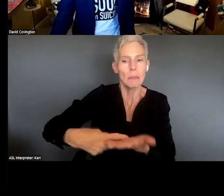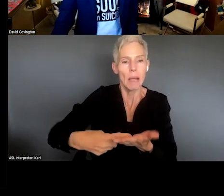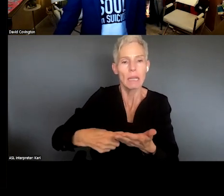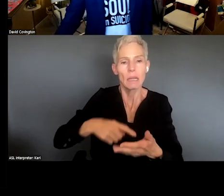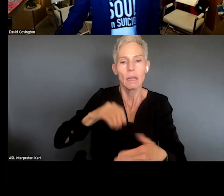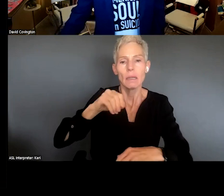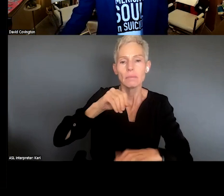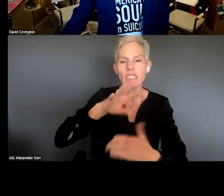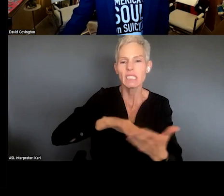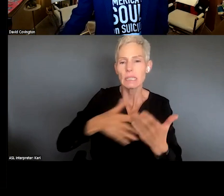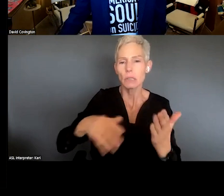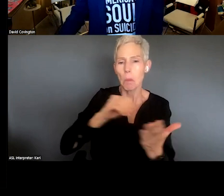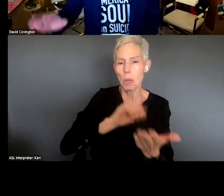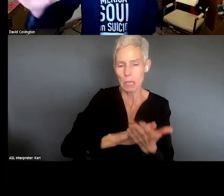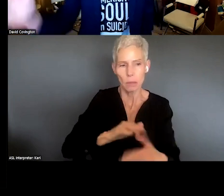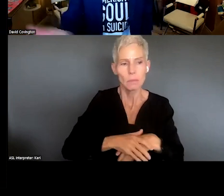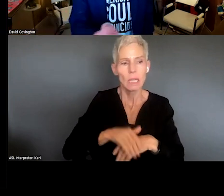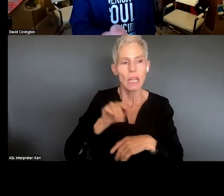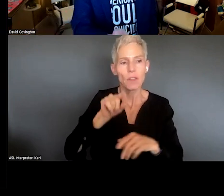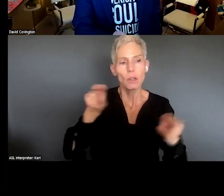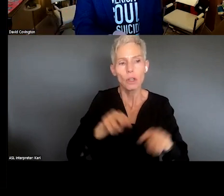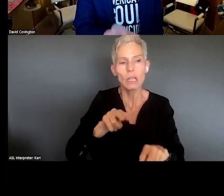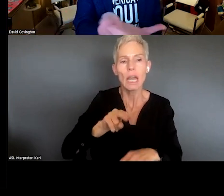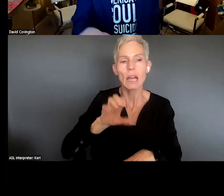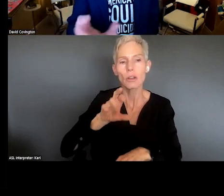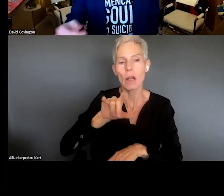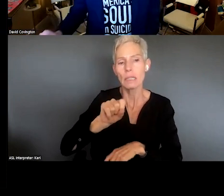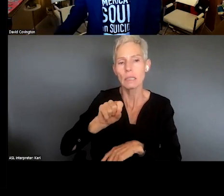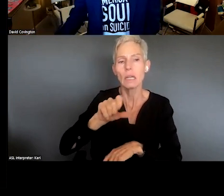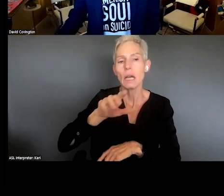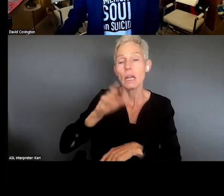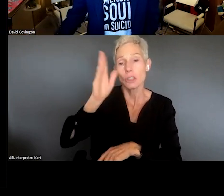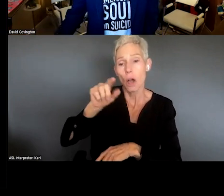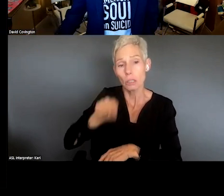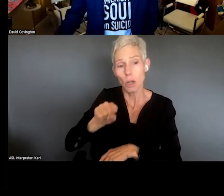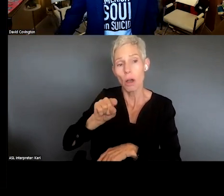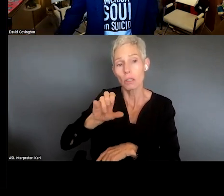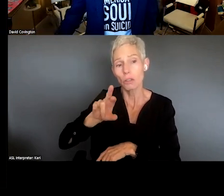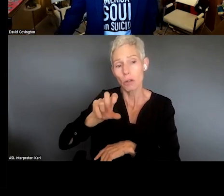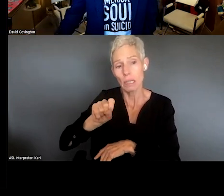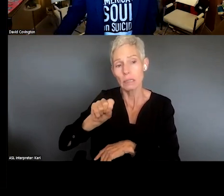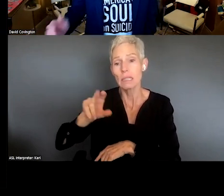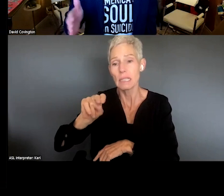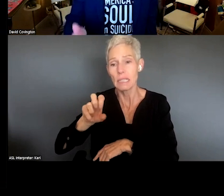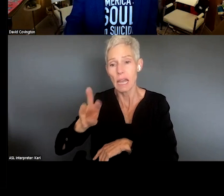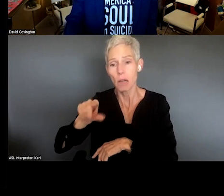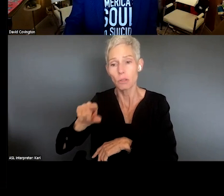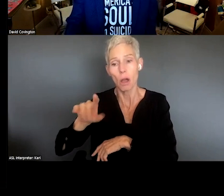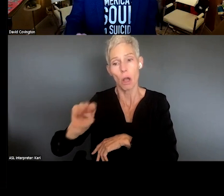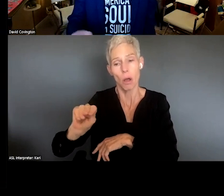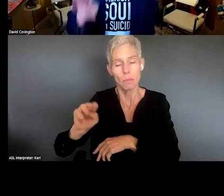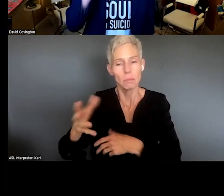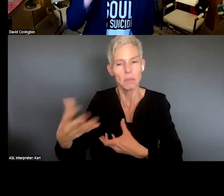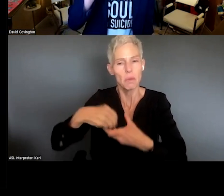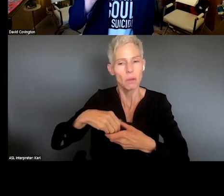to talk.crisisnow.com, you'll see everything you need to know about supporting being a part of this community. And we now have a new option. So